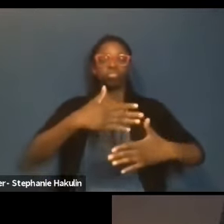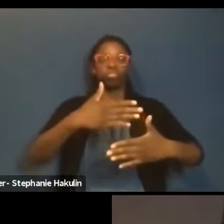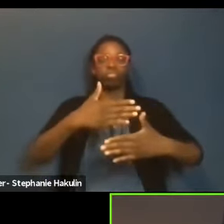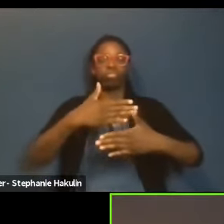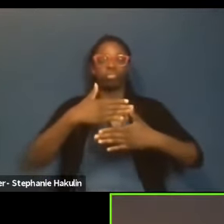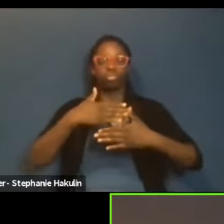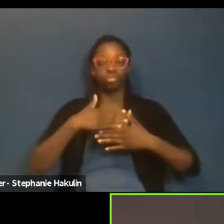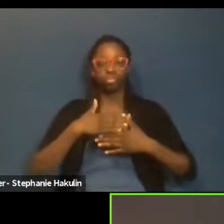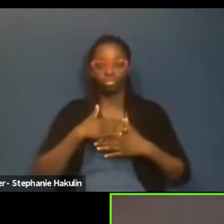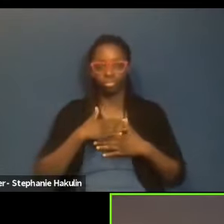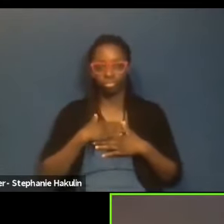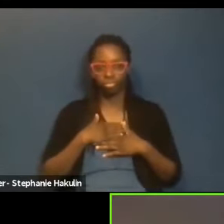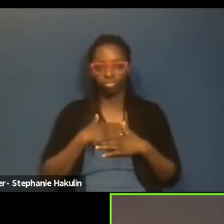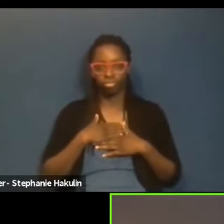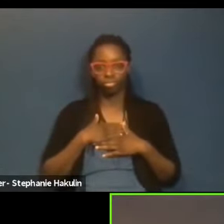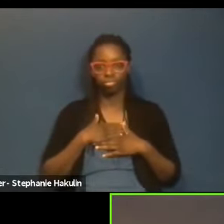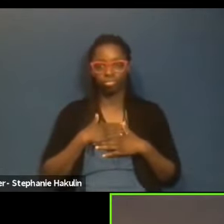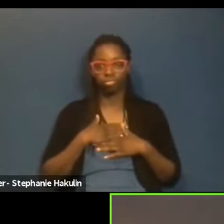Exhale.